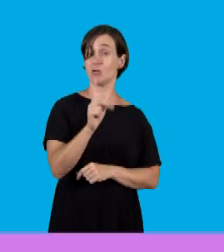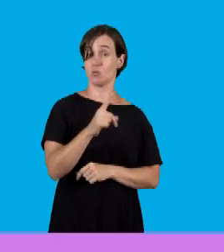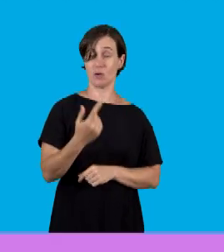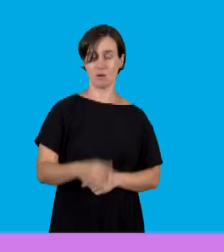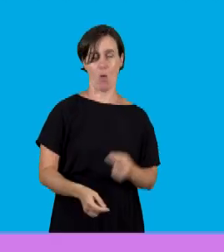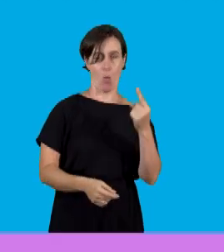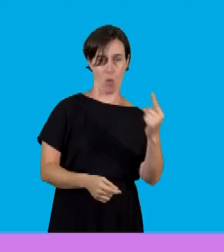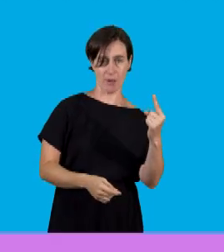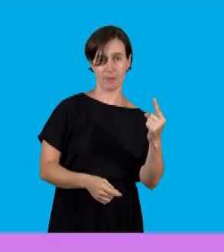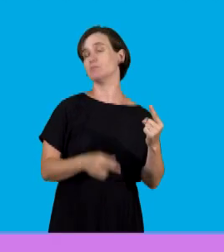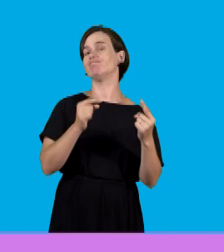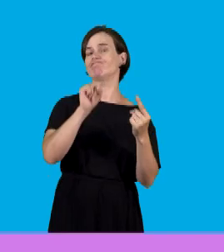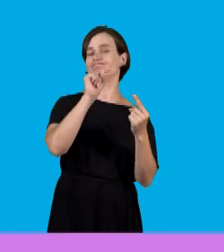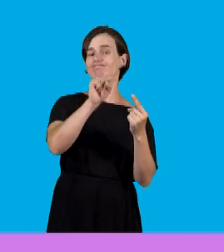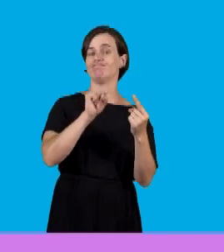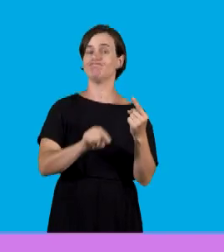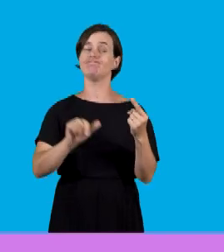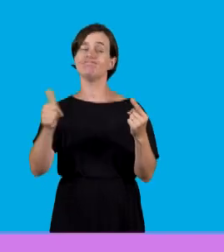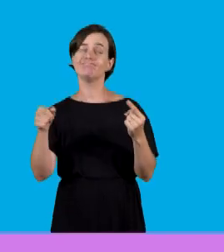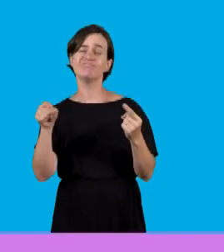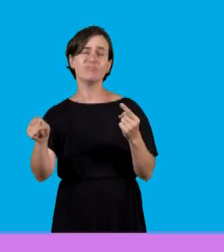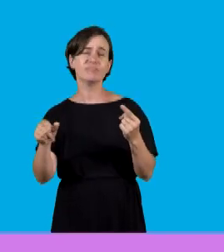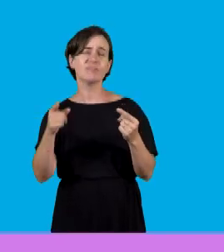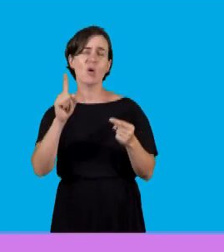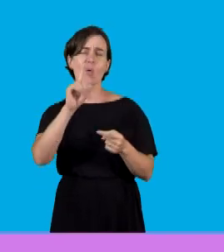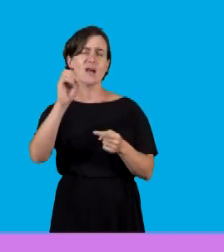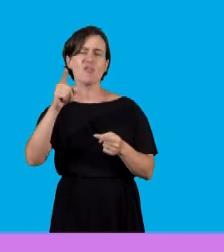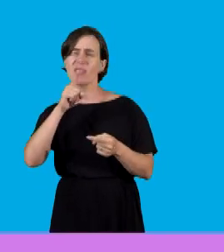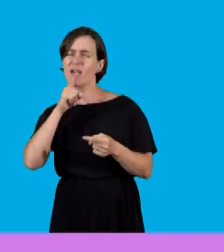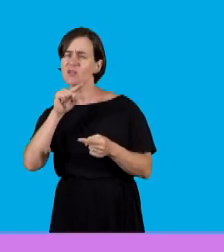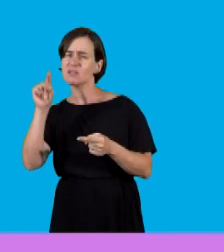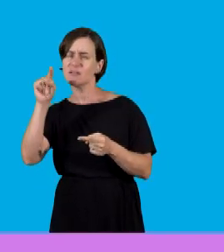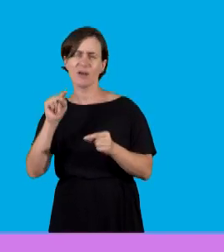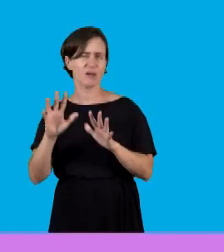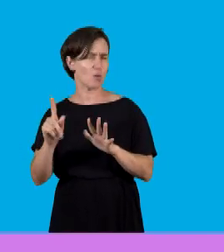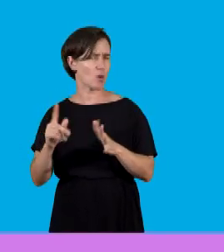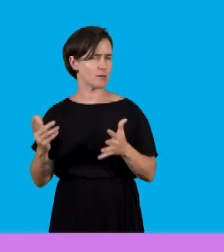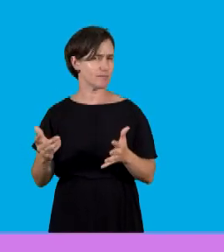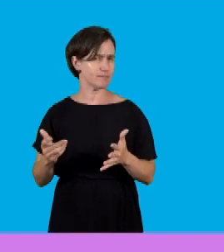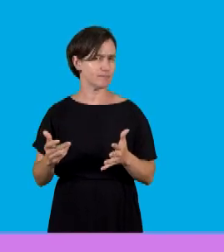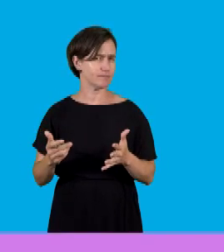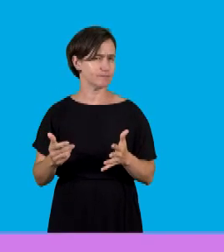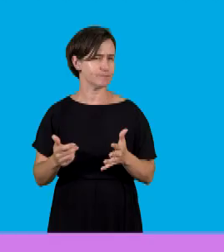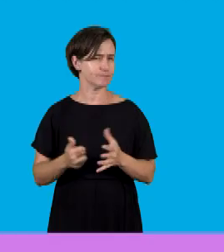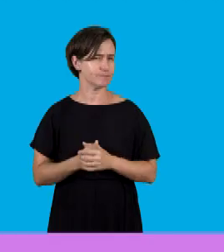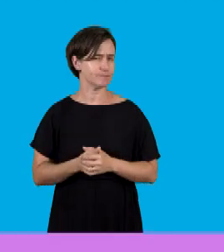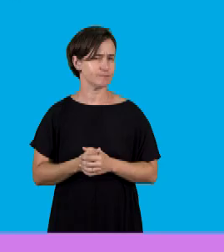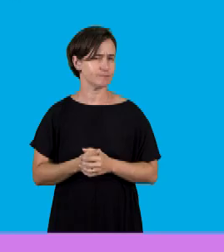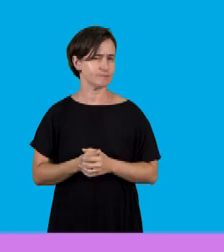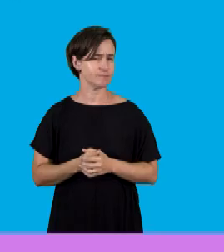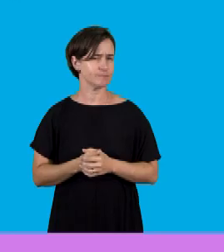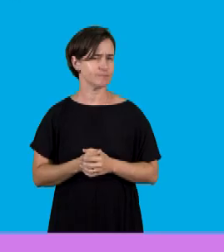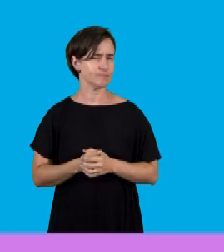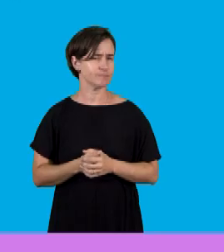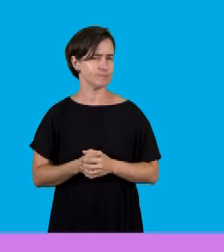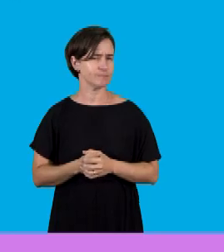divided by 10 millimeters will give us 1 is to what is 100,000 millimeter divided by 10 millimeter. So a